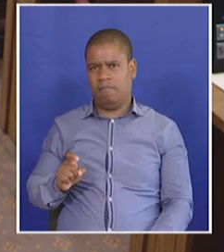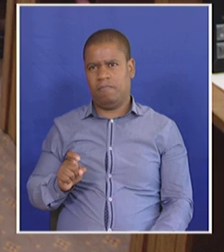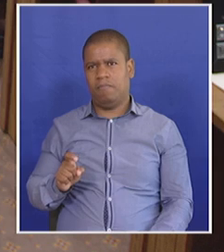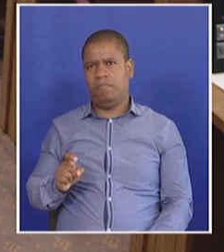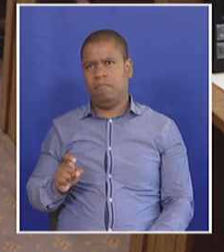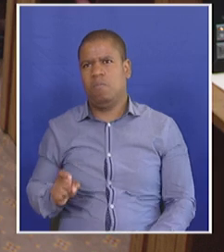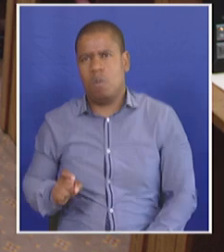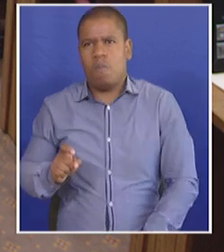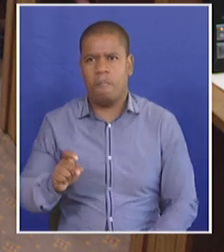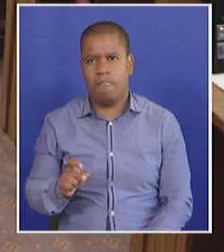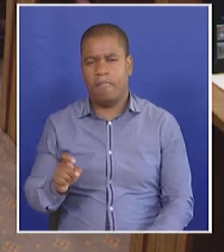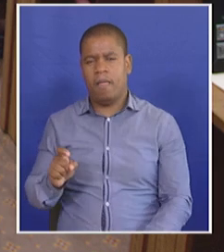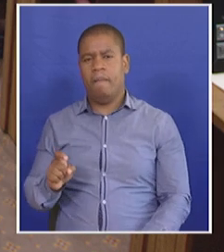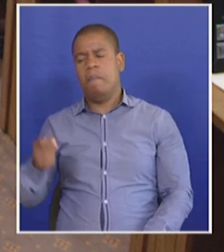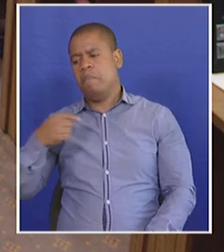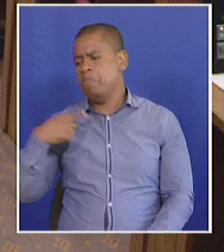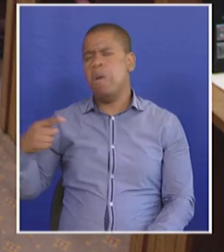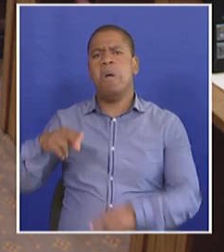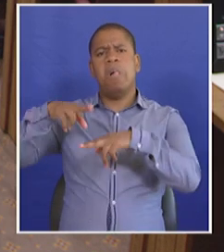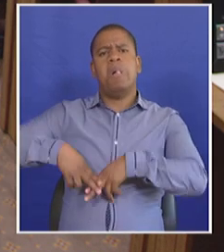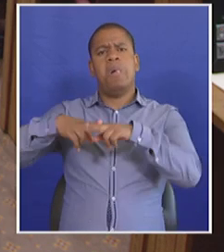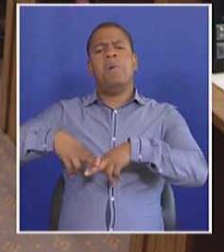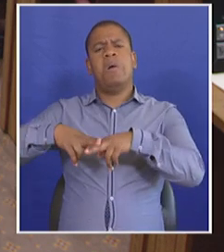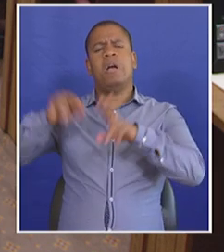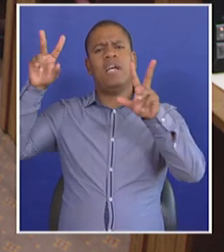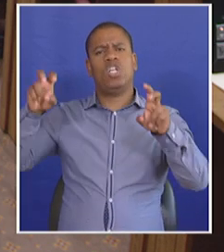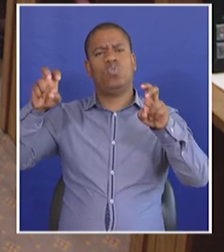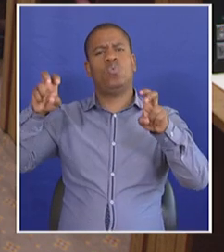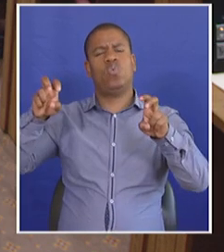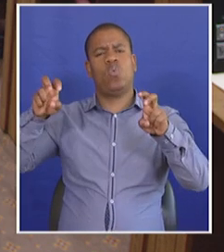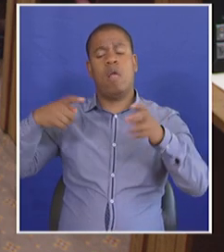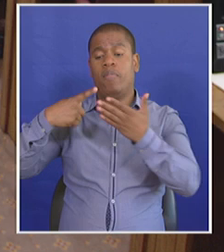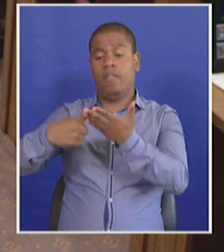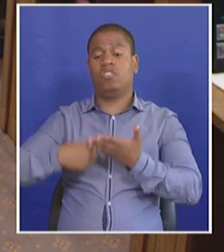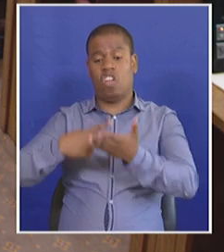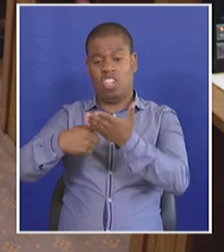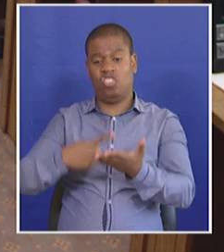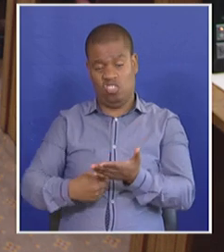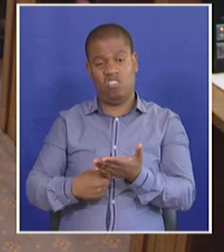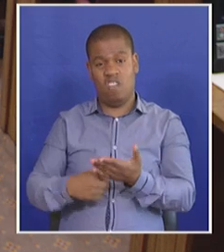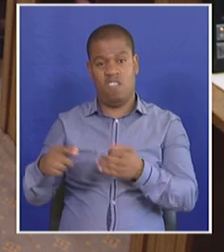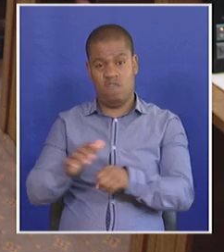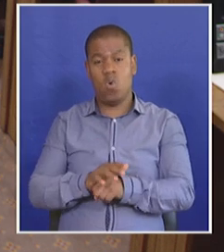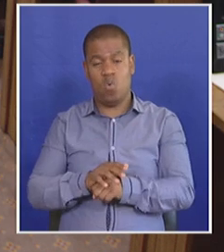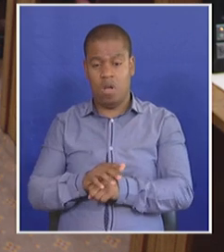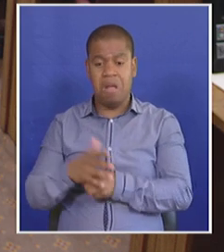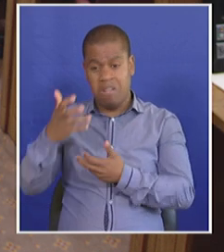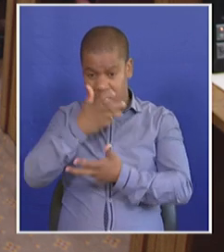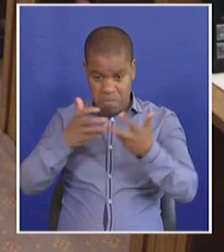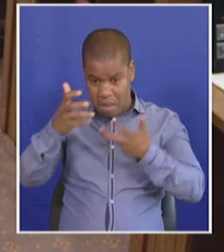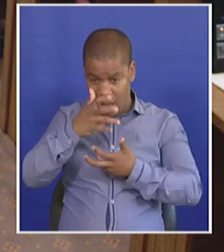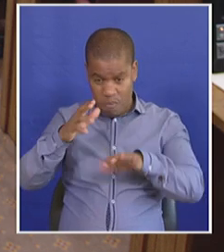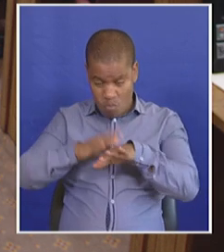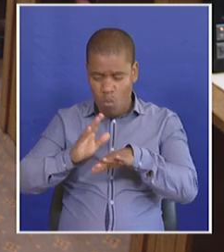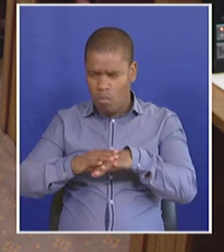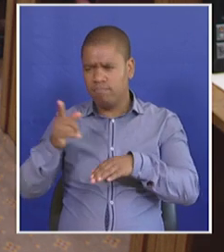it's a matter of discussion and debate, really. Because I think the honourable member's starting point is